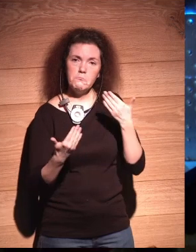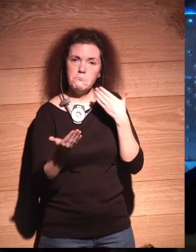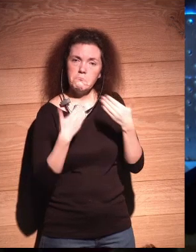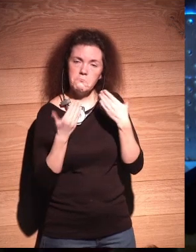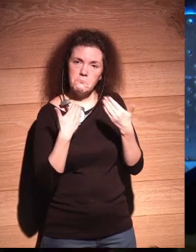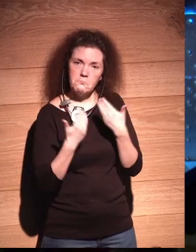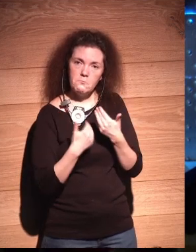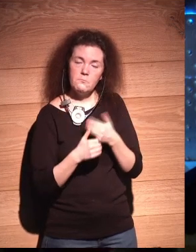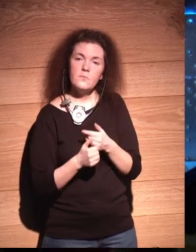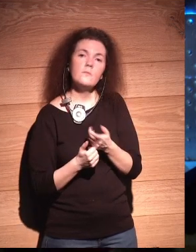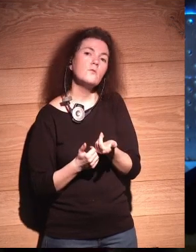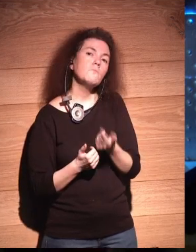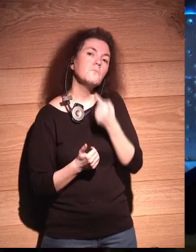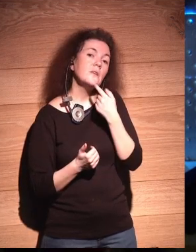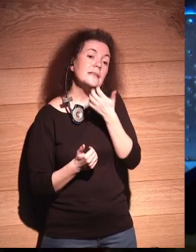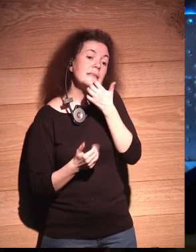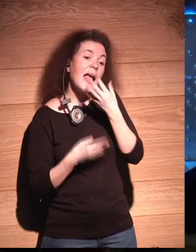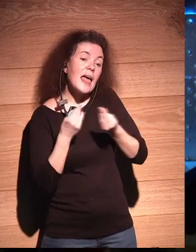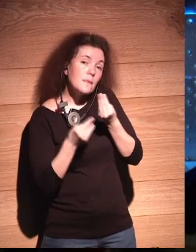if we do this together,